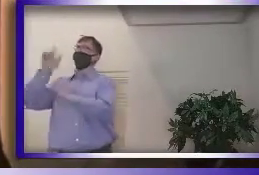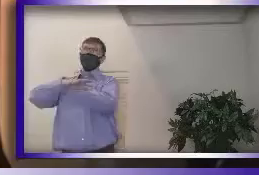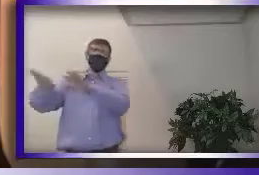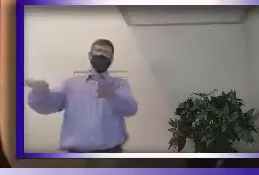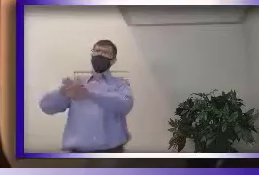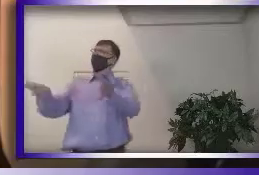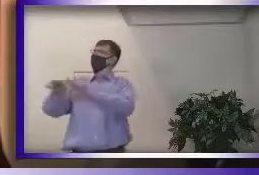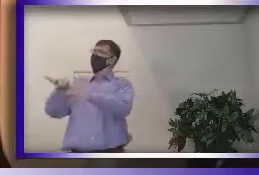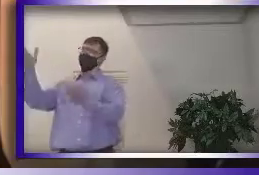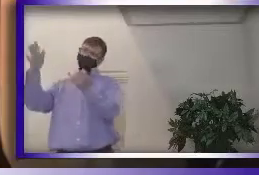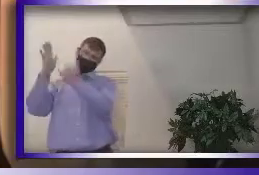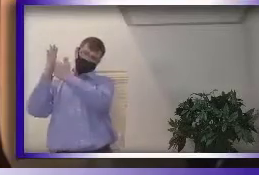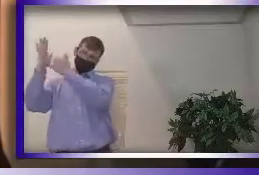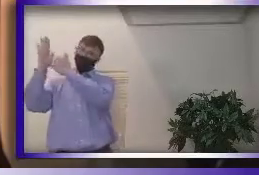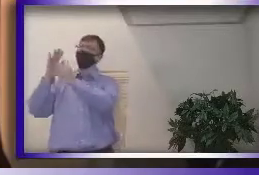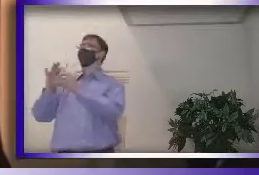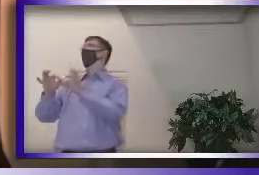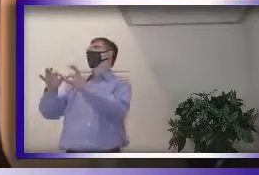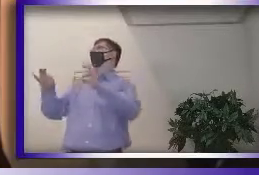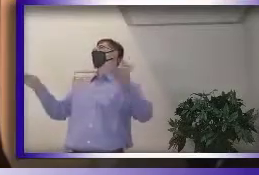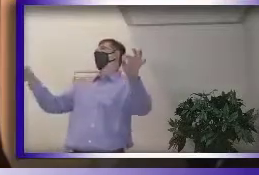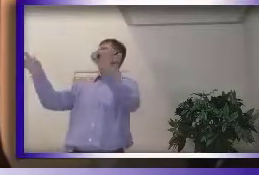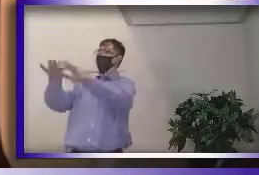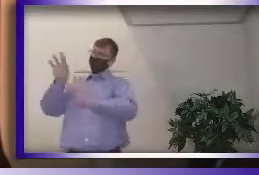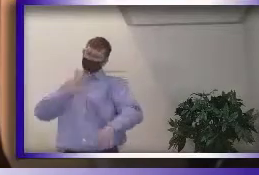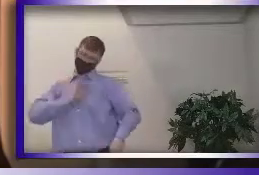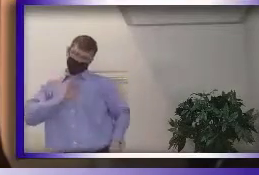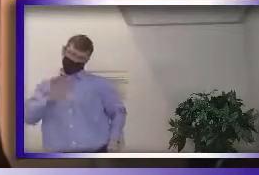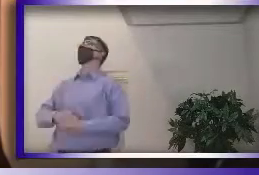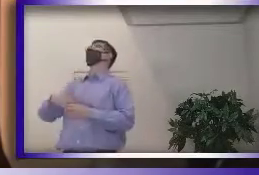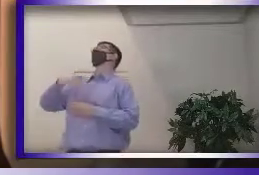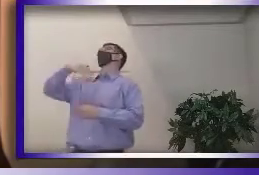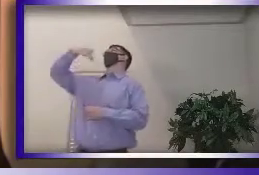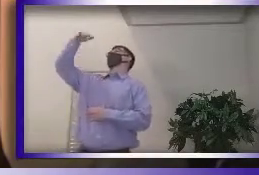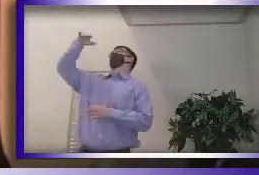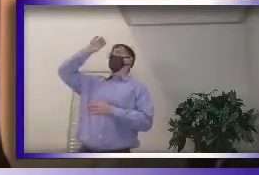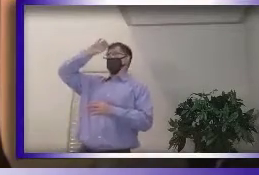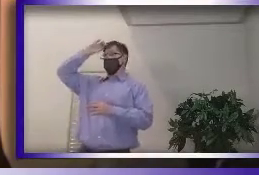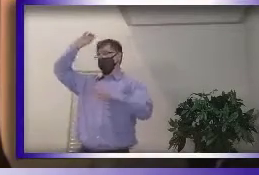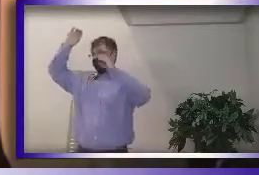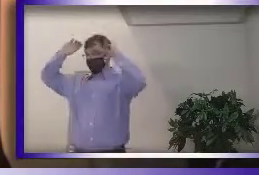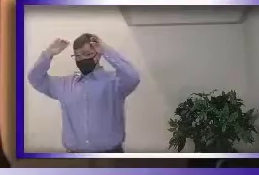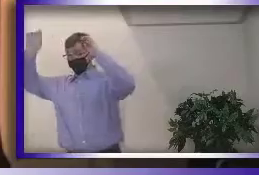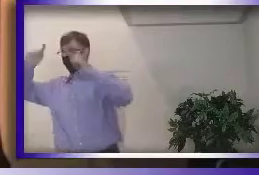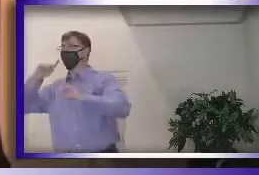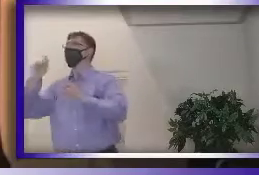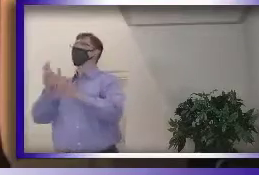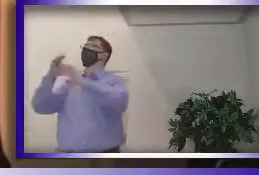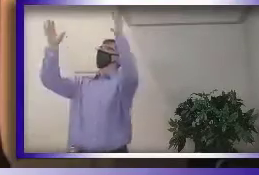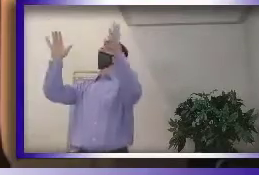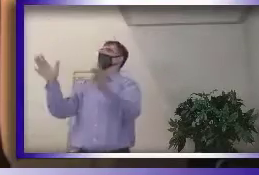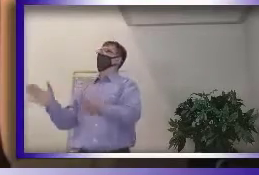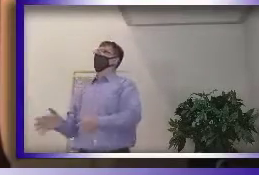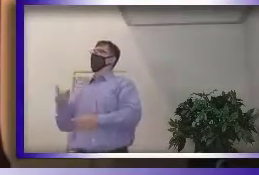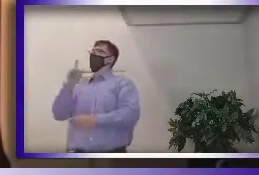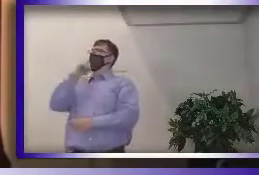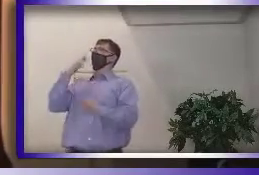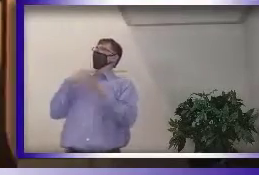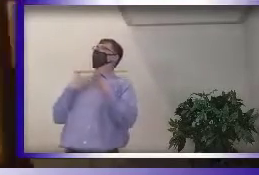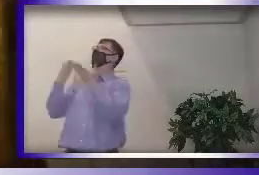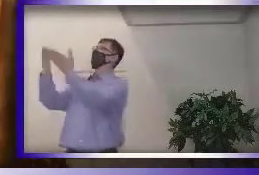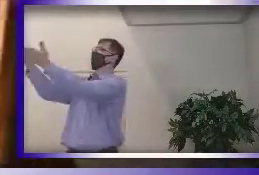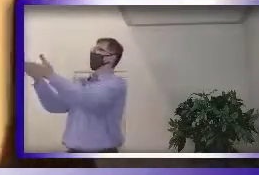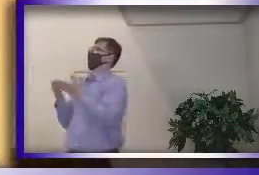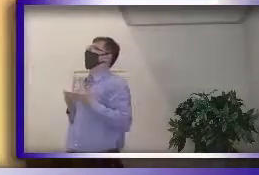form, that took on human form across time, we recognize them and we say their names because we